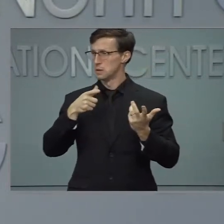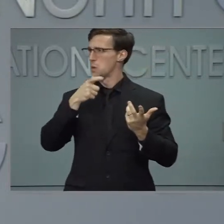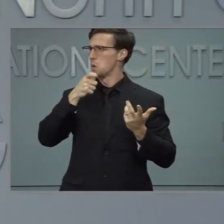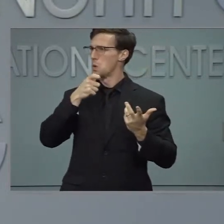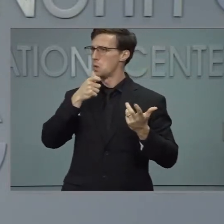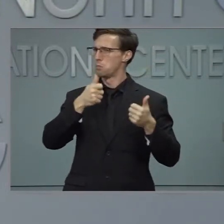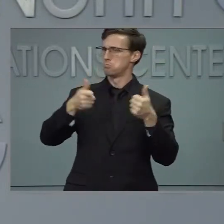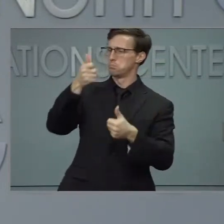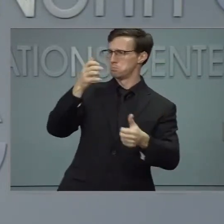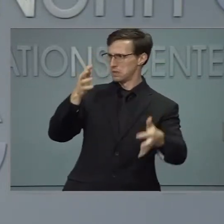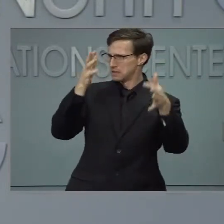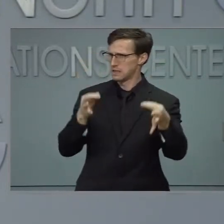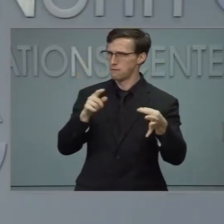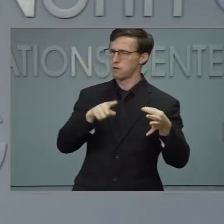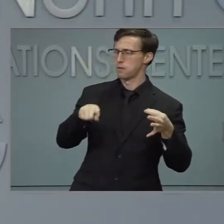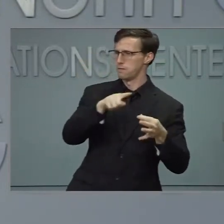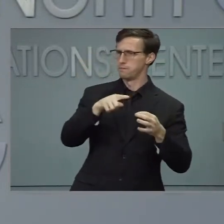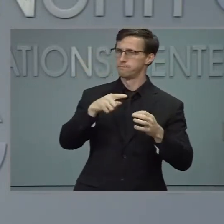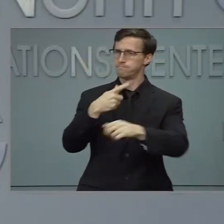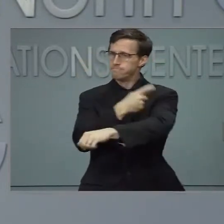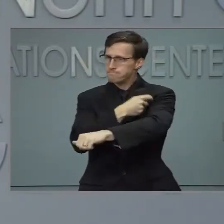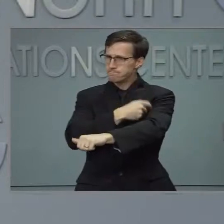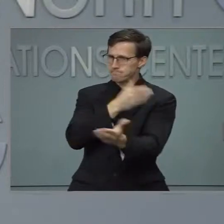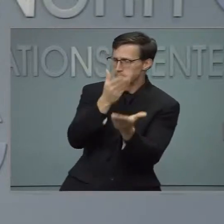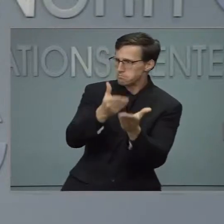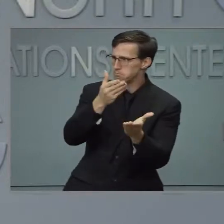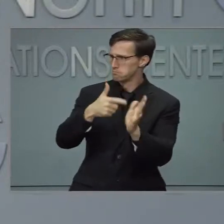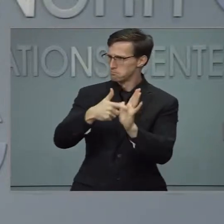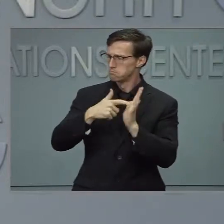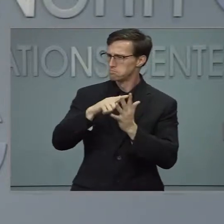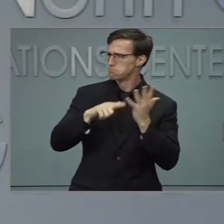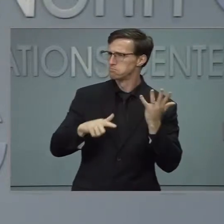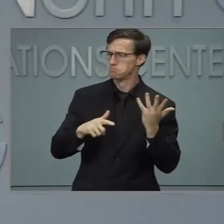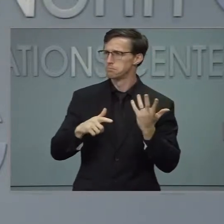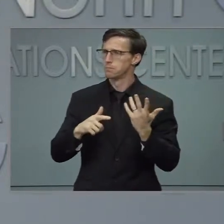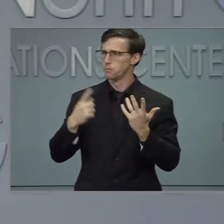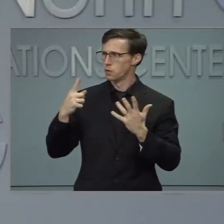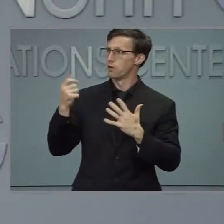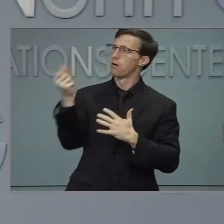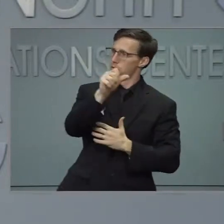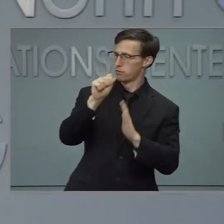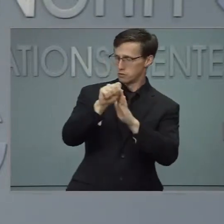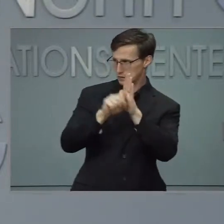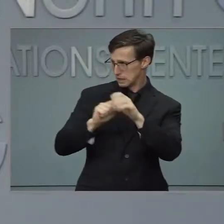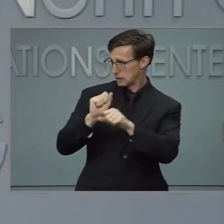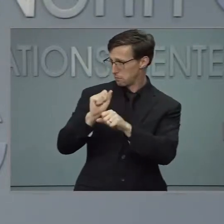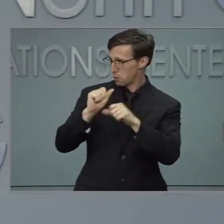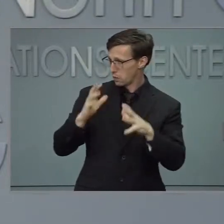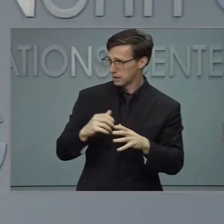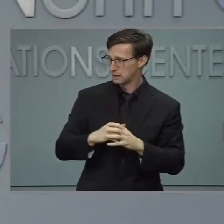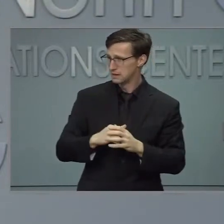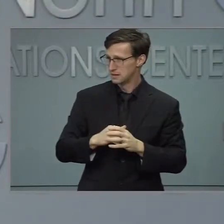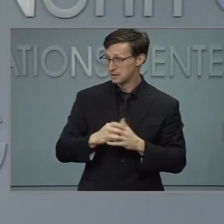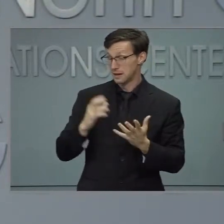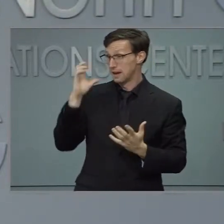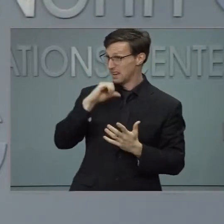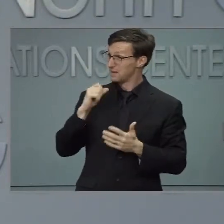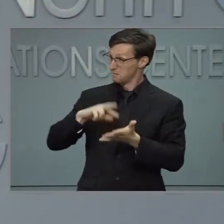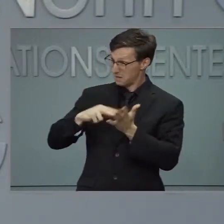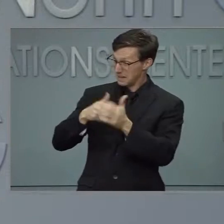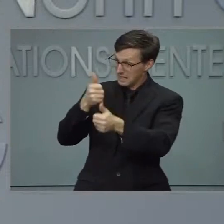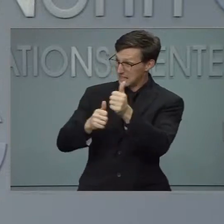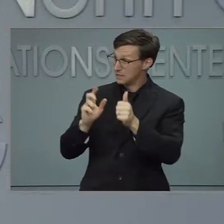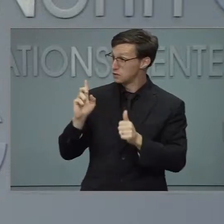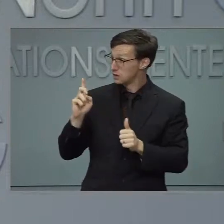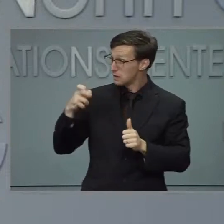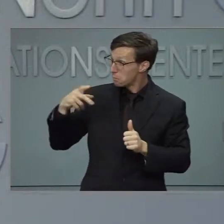of other vaccination verification through for state employees, I guess, is it per department, per